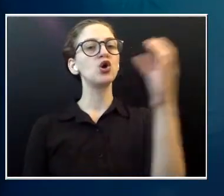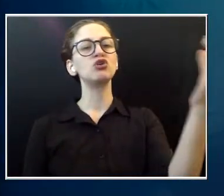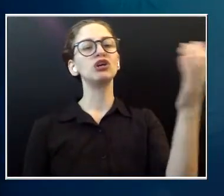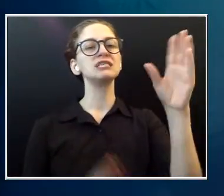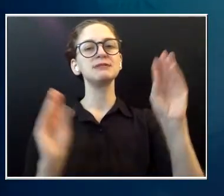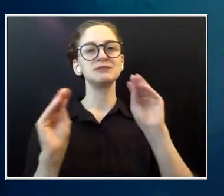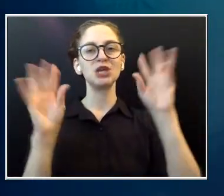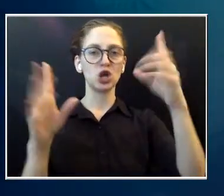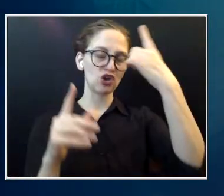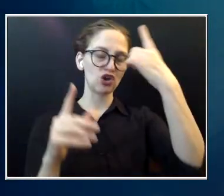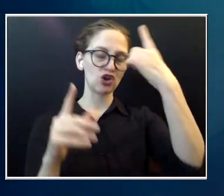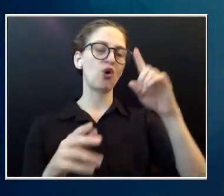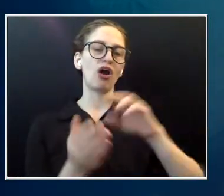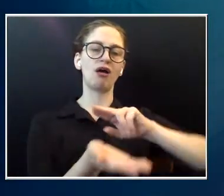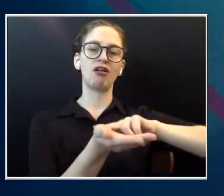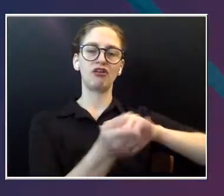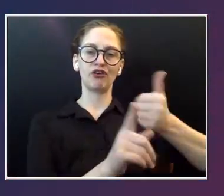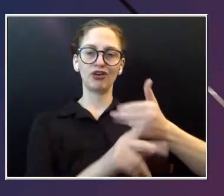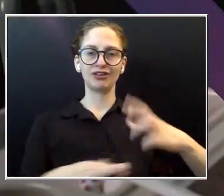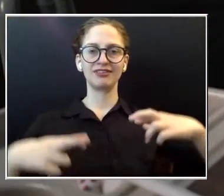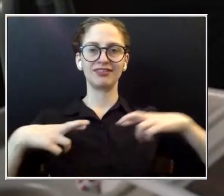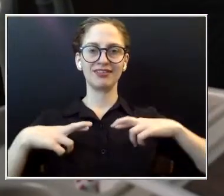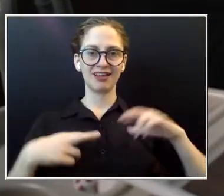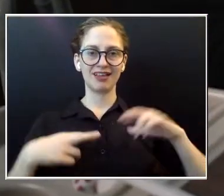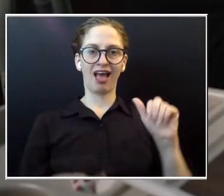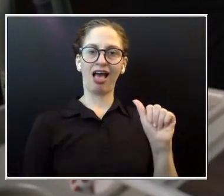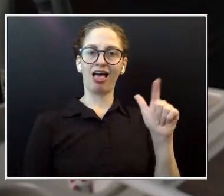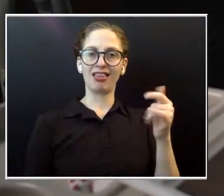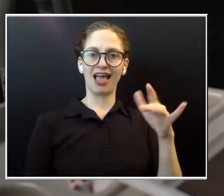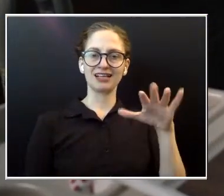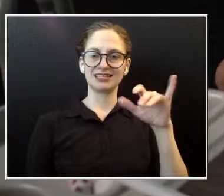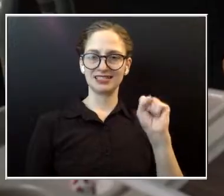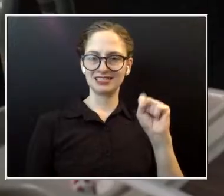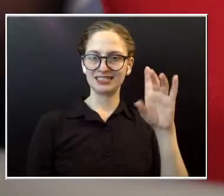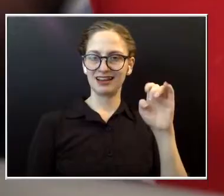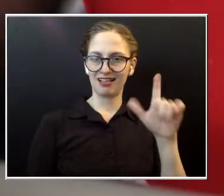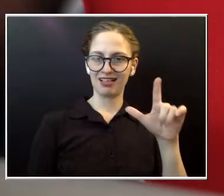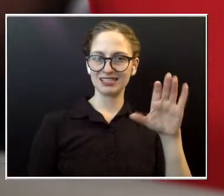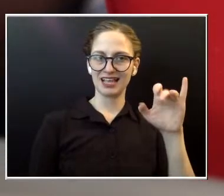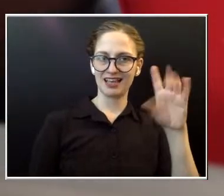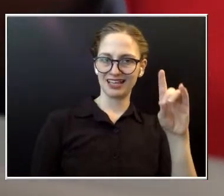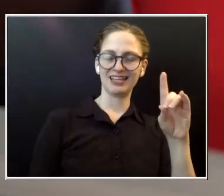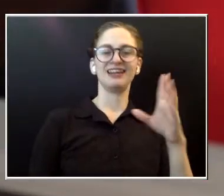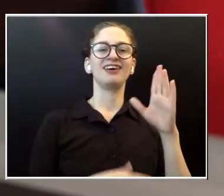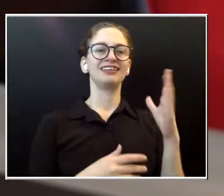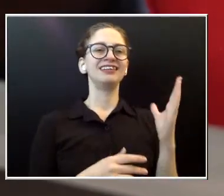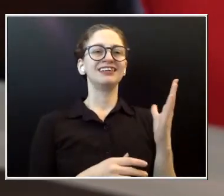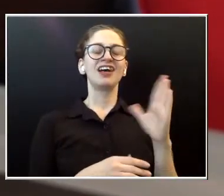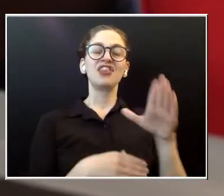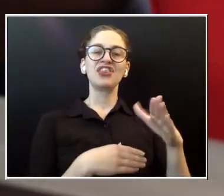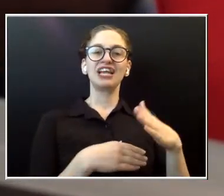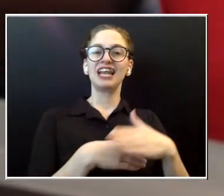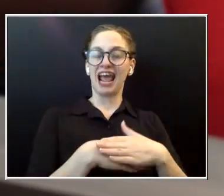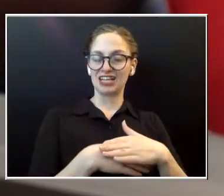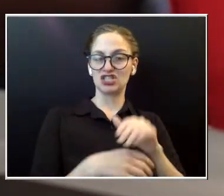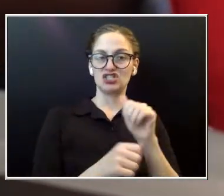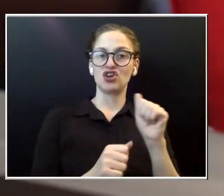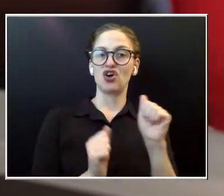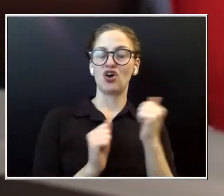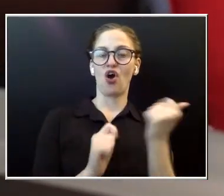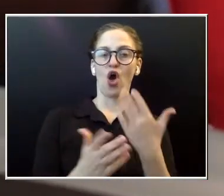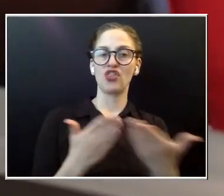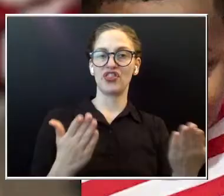I'm Alexis Del Cid. On the next All Things Heart, Archie Moore joins us as the one-year anniversary of getting her new